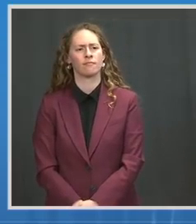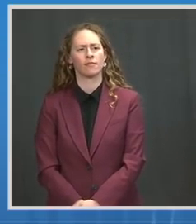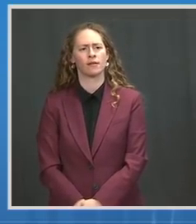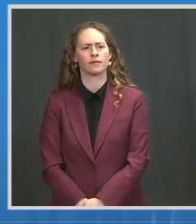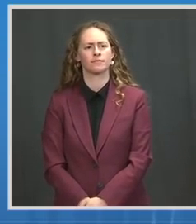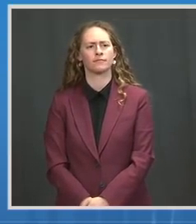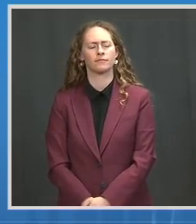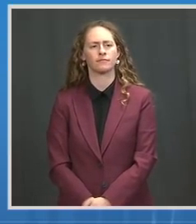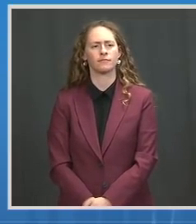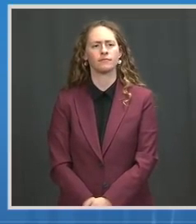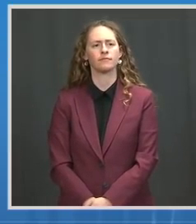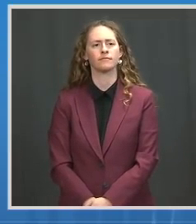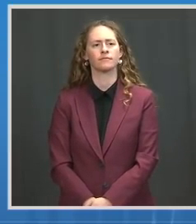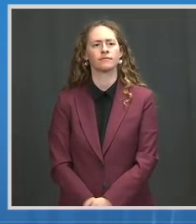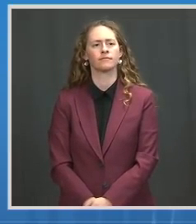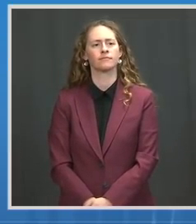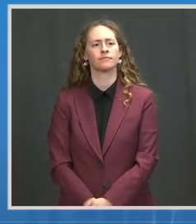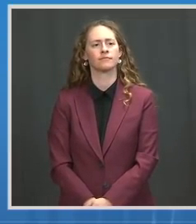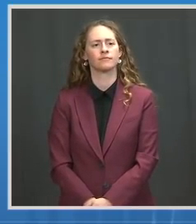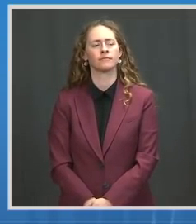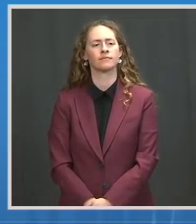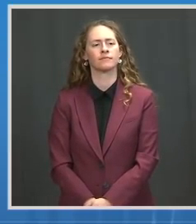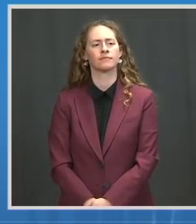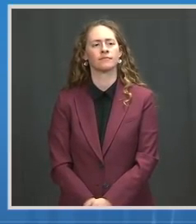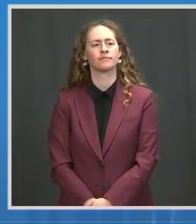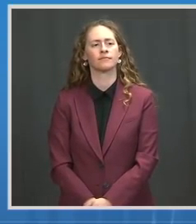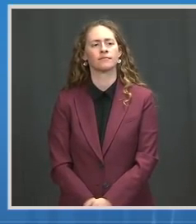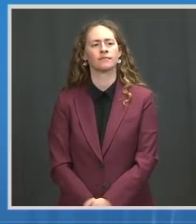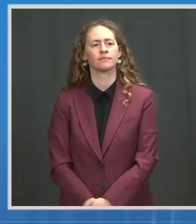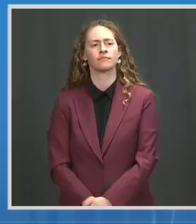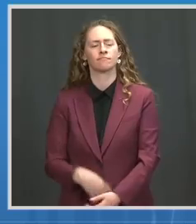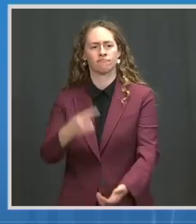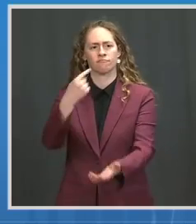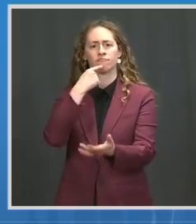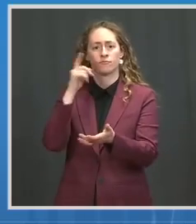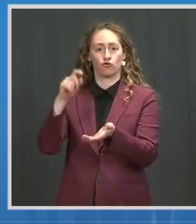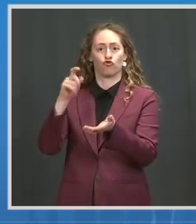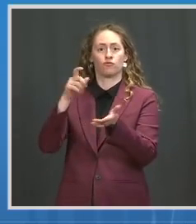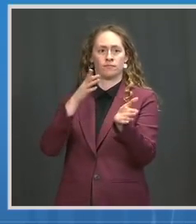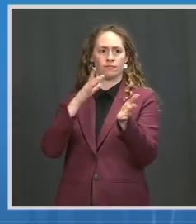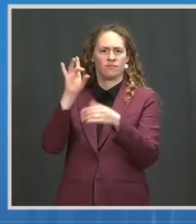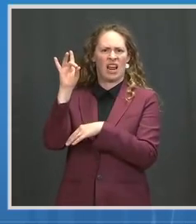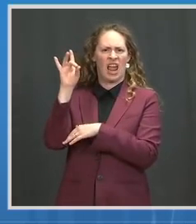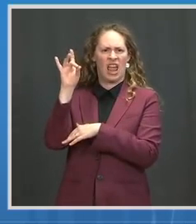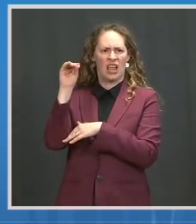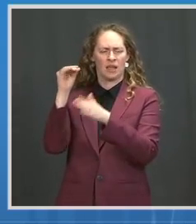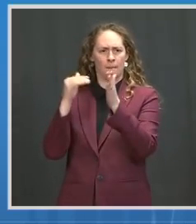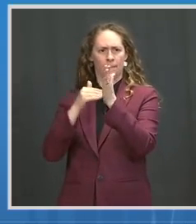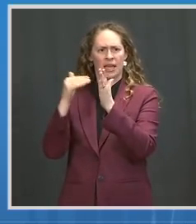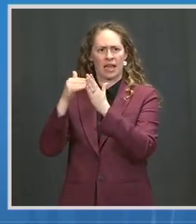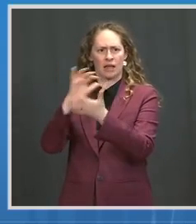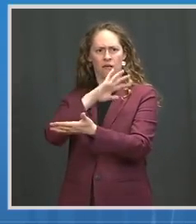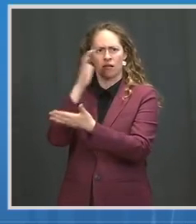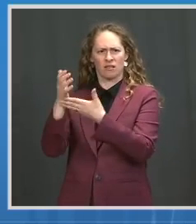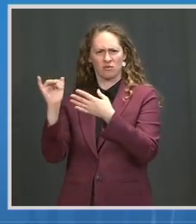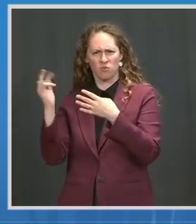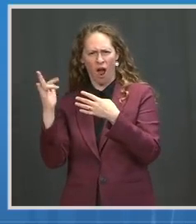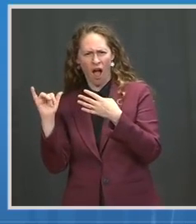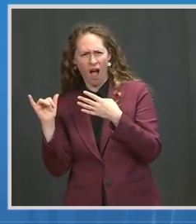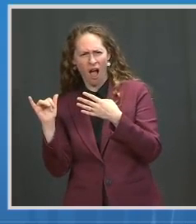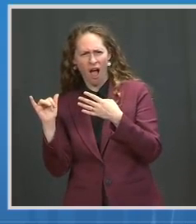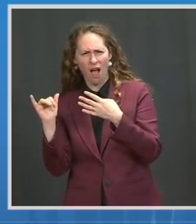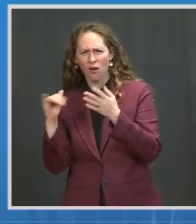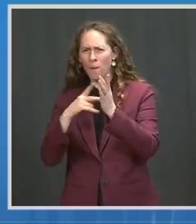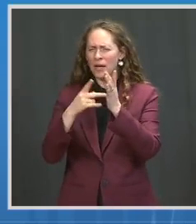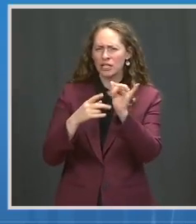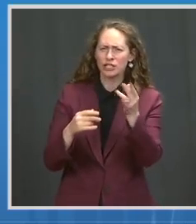of July. I just want to confirm that is supposed to be the end of June, right? And then my other question, just to follow up on the J&J